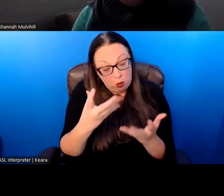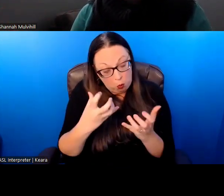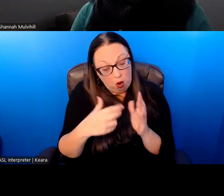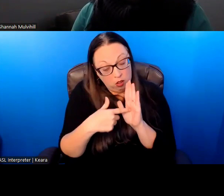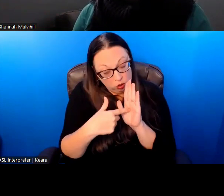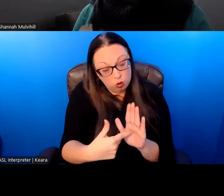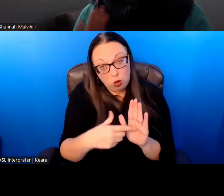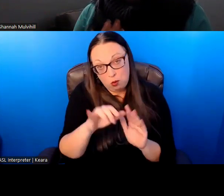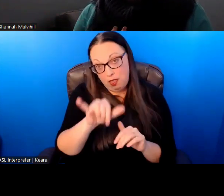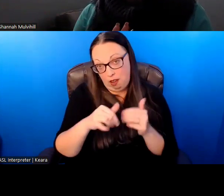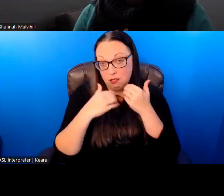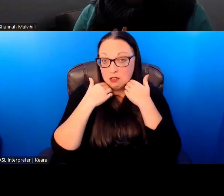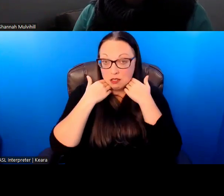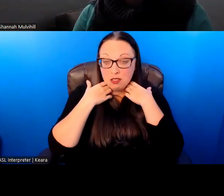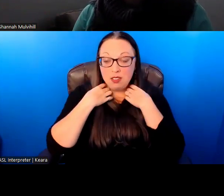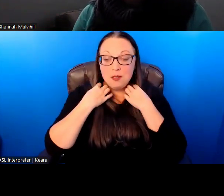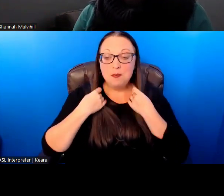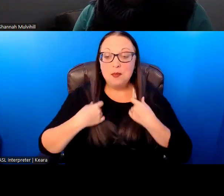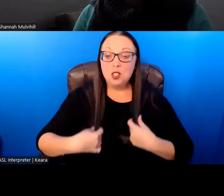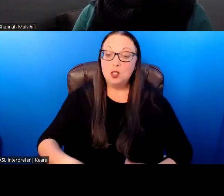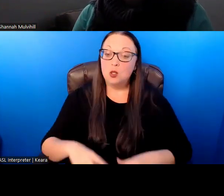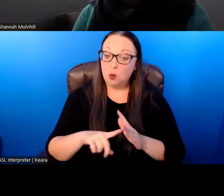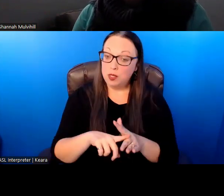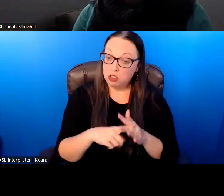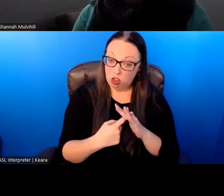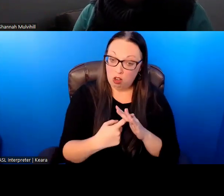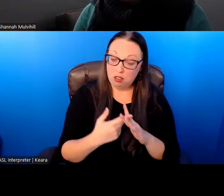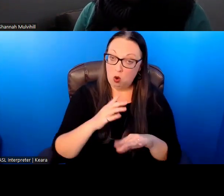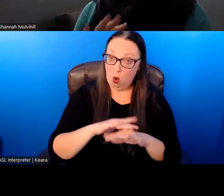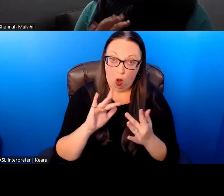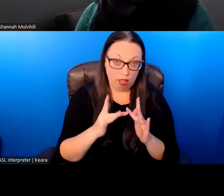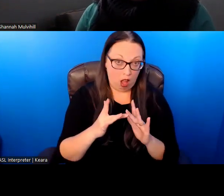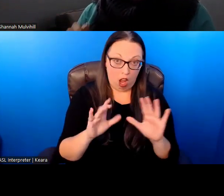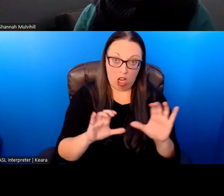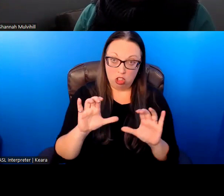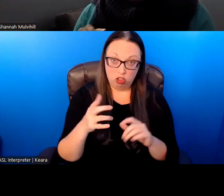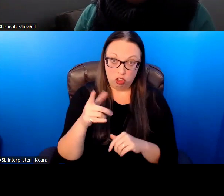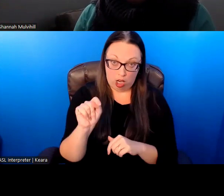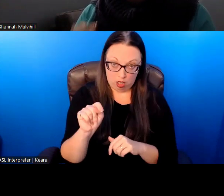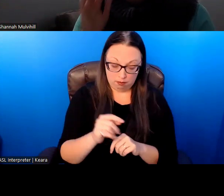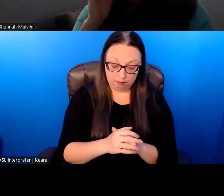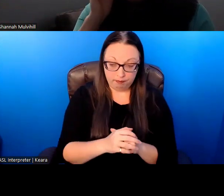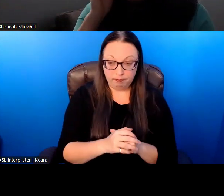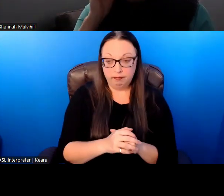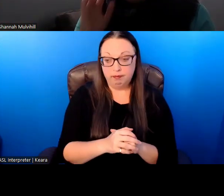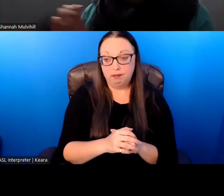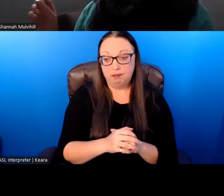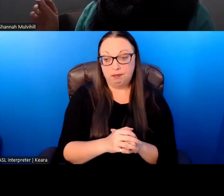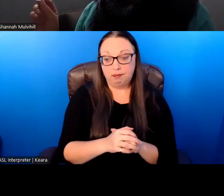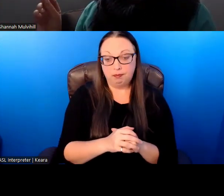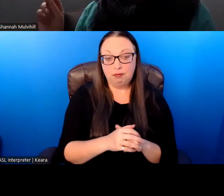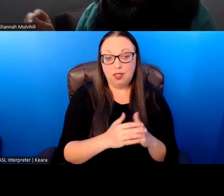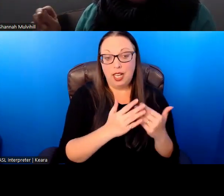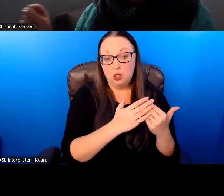reflecting that. And so we started just with online chat. As we're kind of starting to move